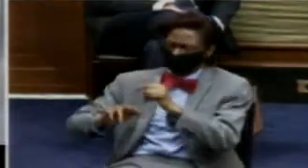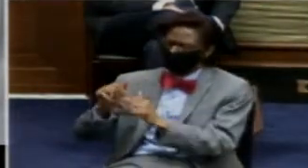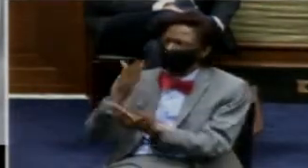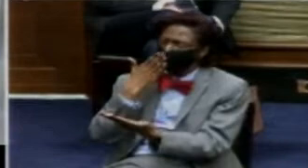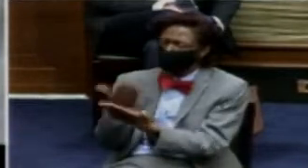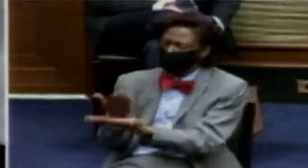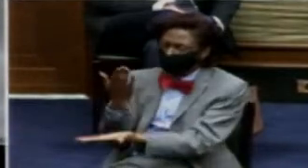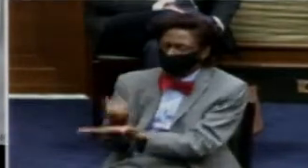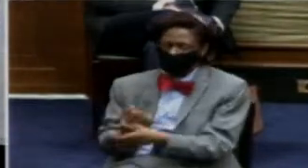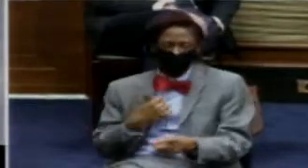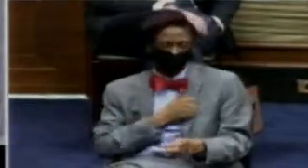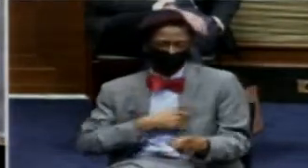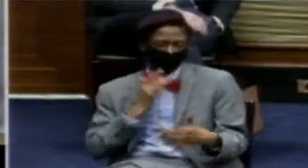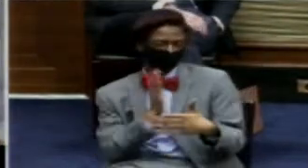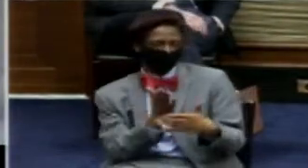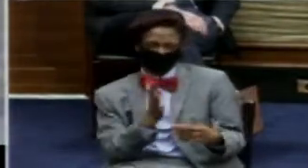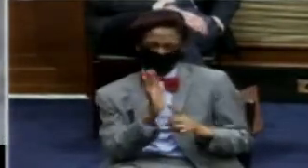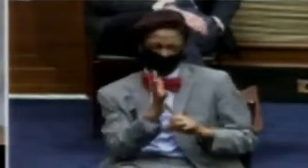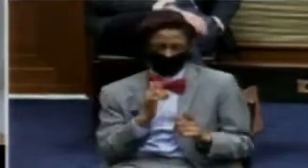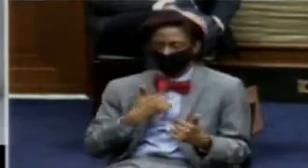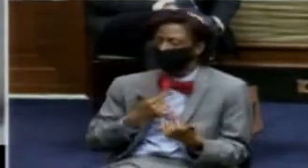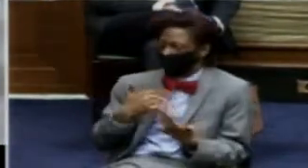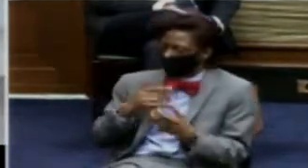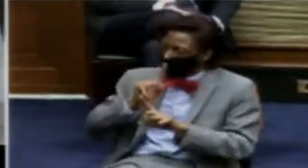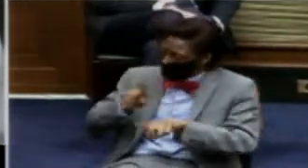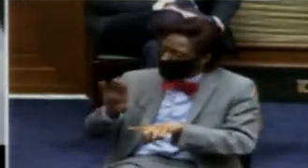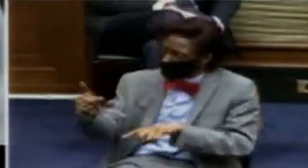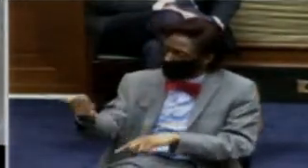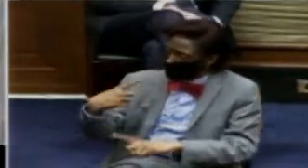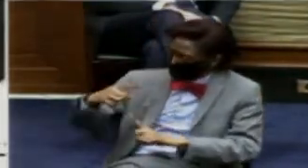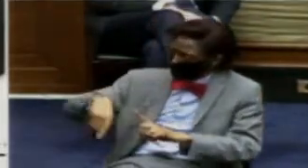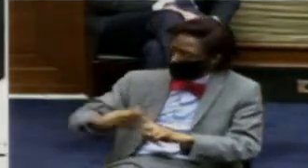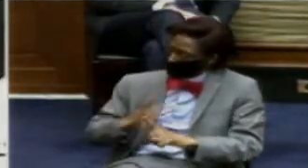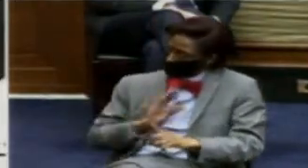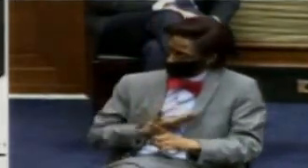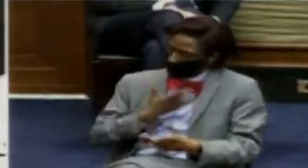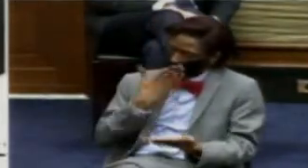I'm sorry, I only have 5 minutes. Well, let me answer your question about our good